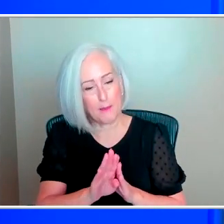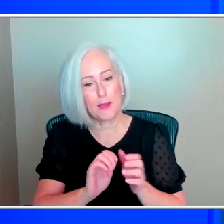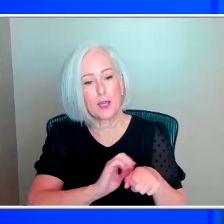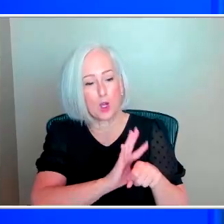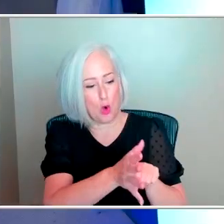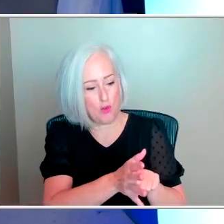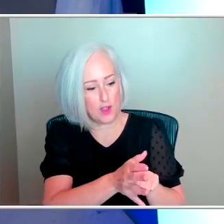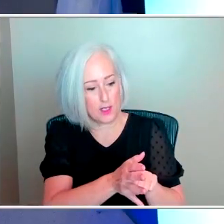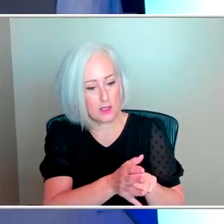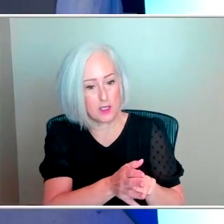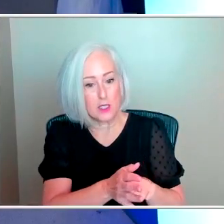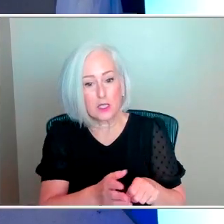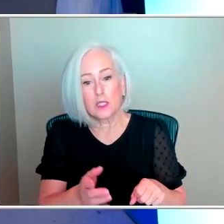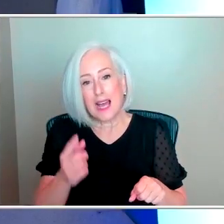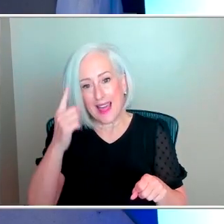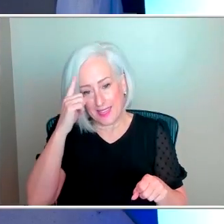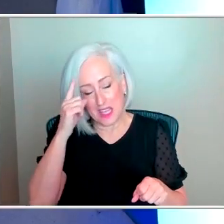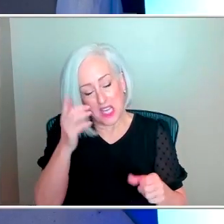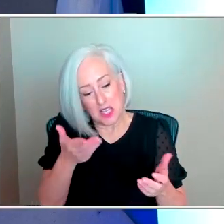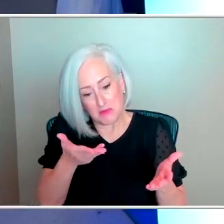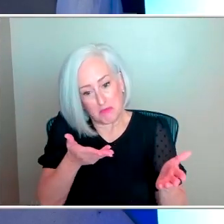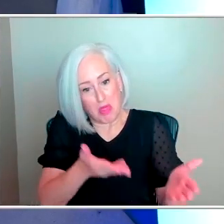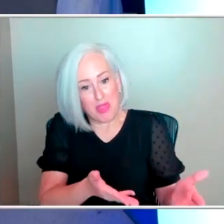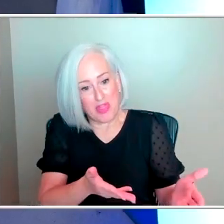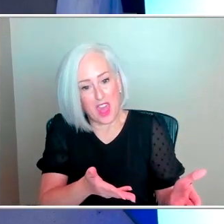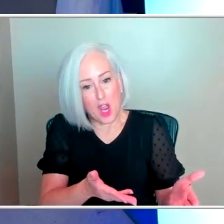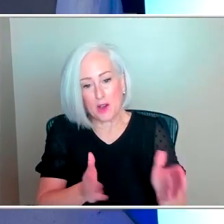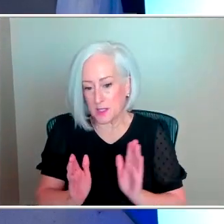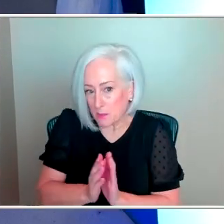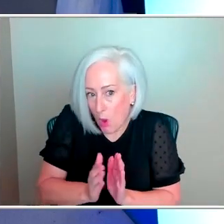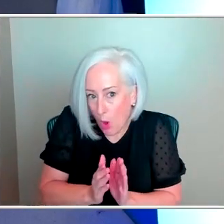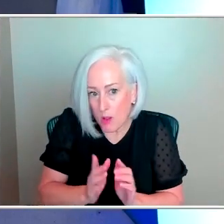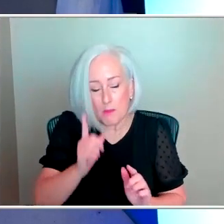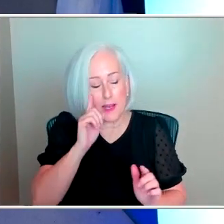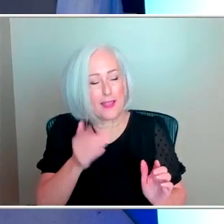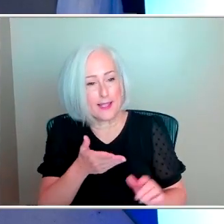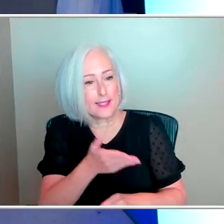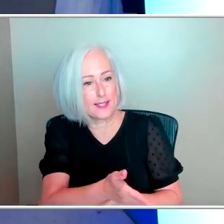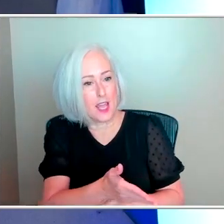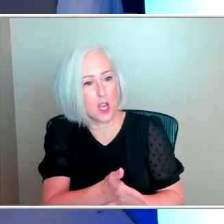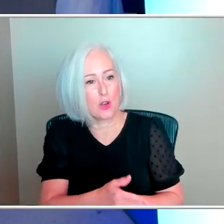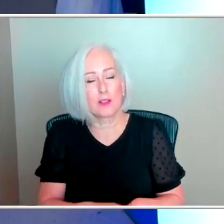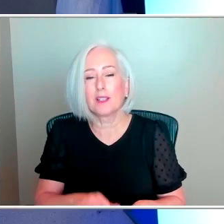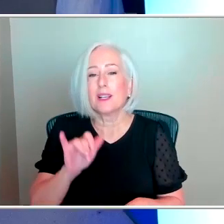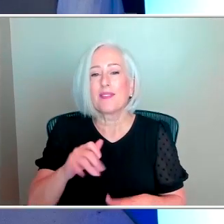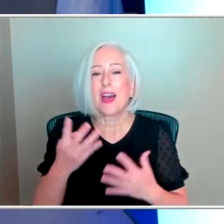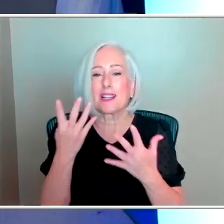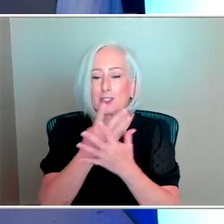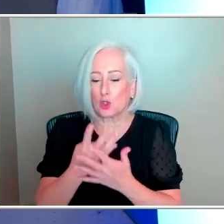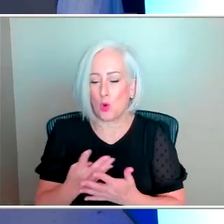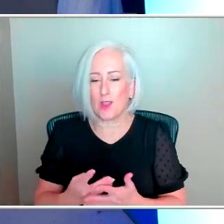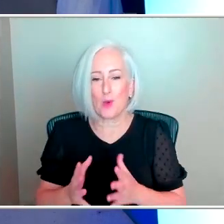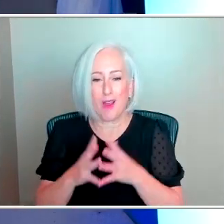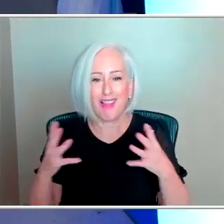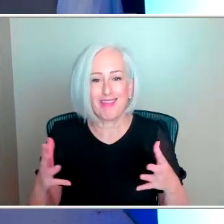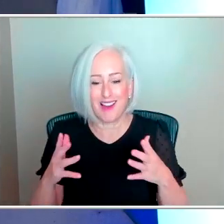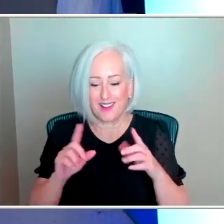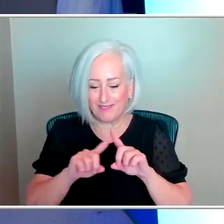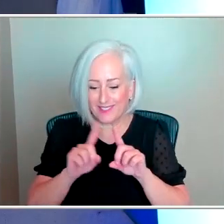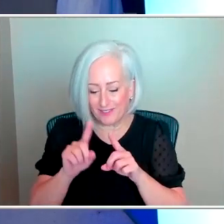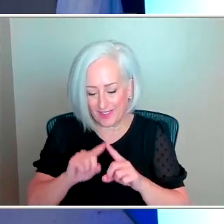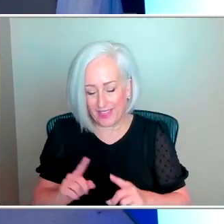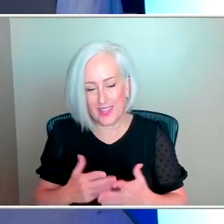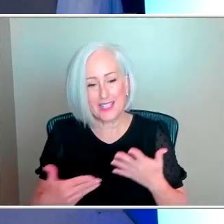exist. Exists. It's sorting through a lot of different elements, isn't it? It Right. sounds like, Right. with this. Dr.